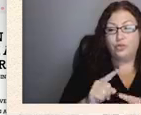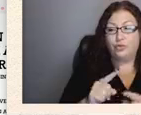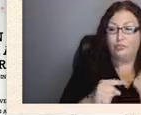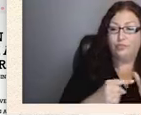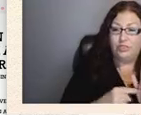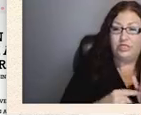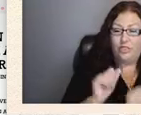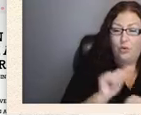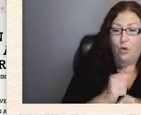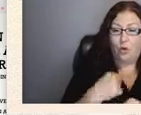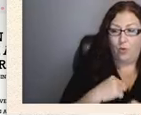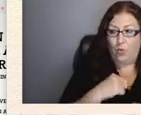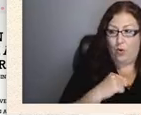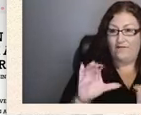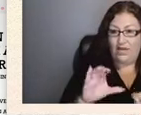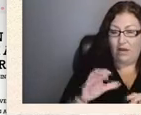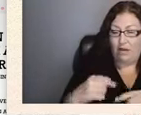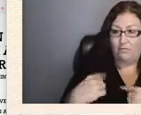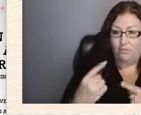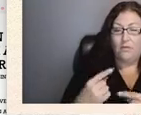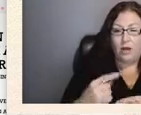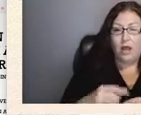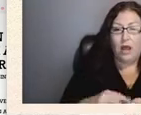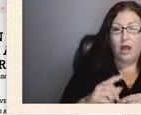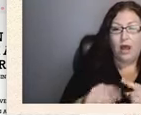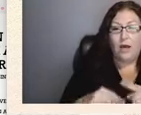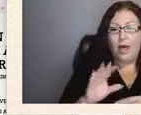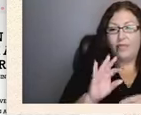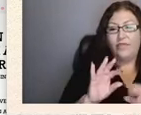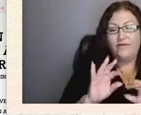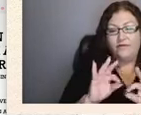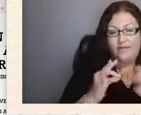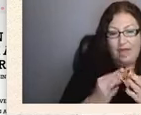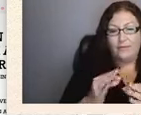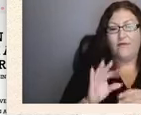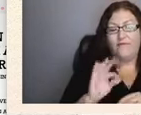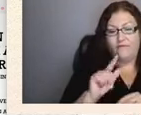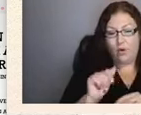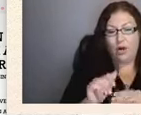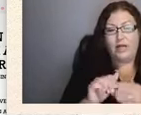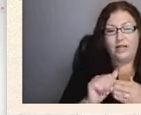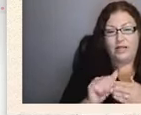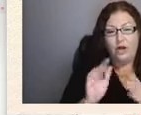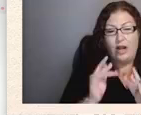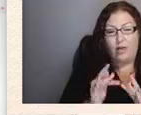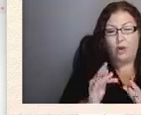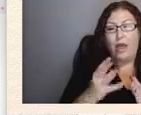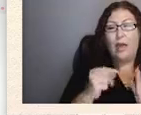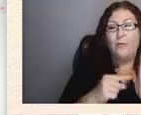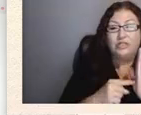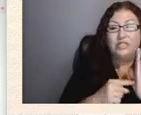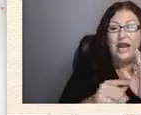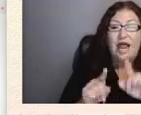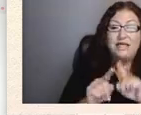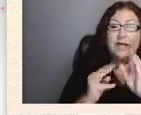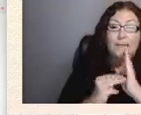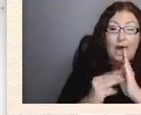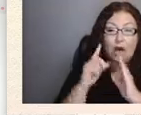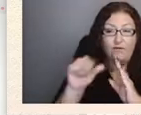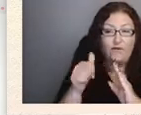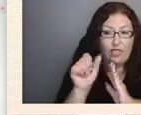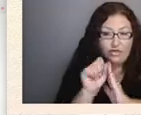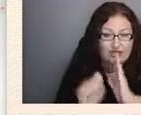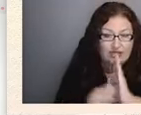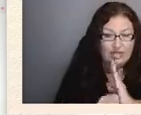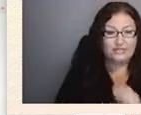done about the Florida Family Leader Network and present it as a model for other states. So just my